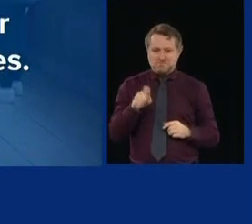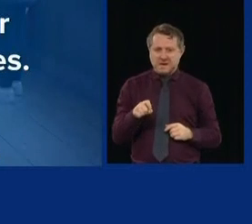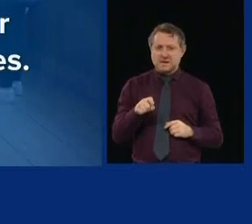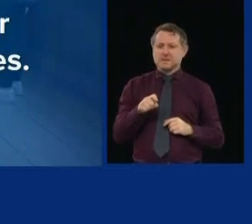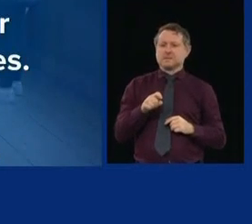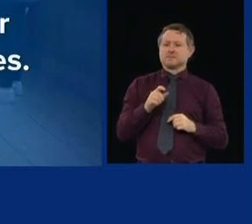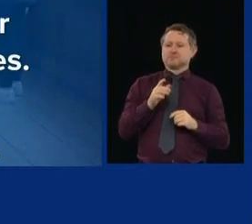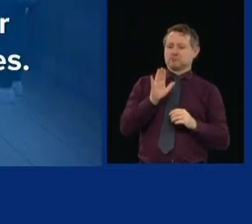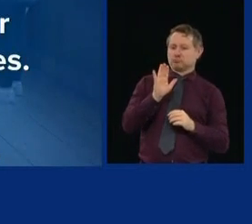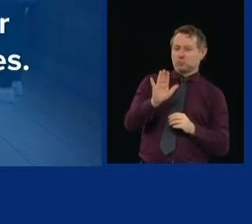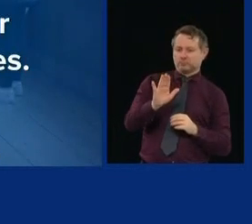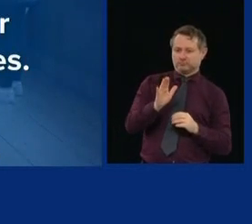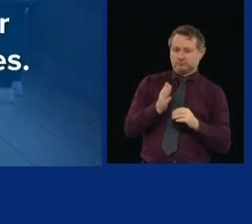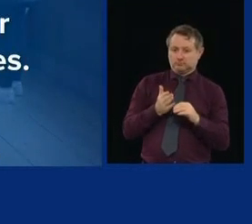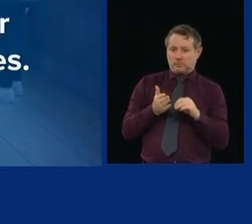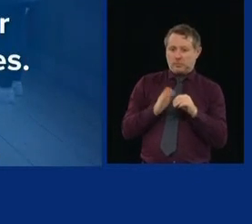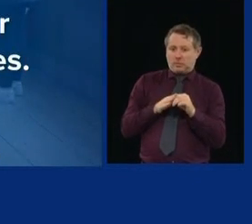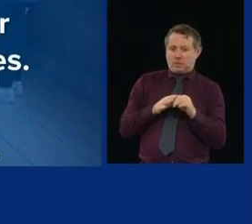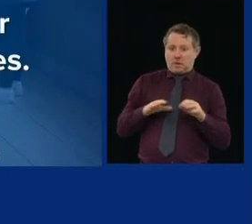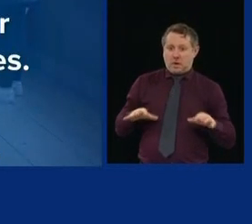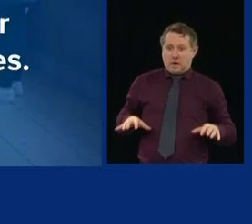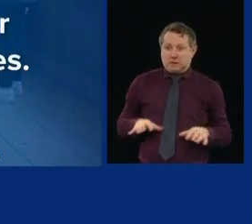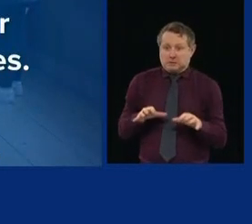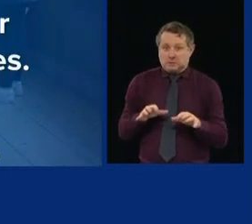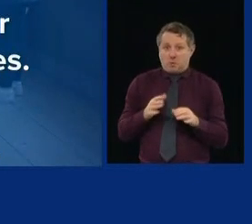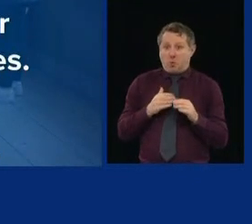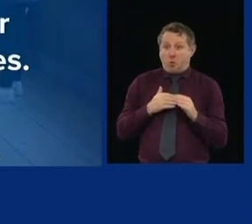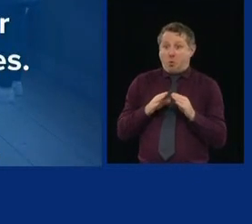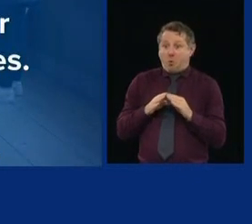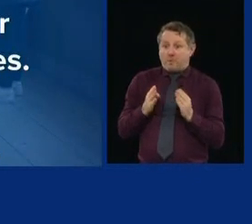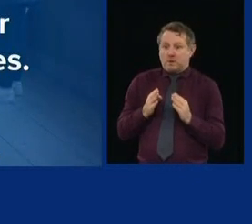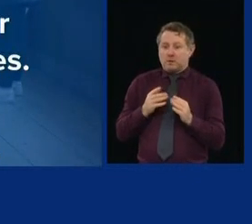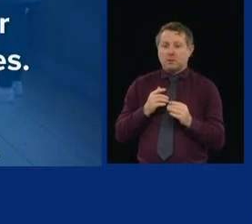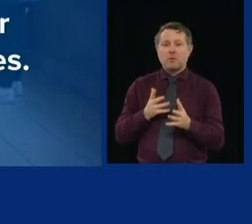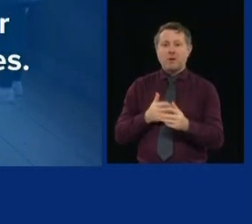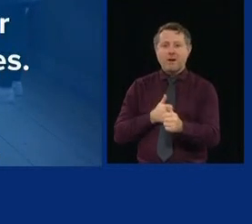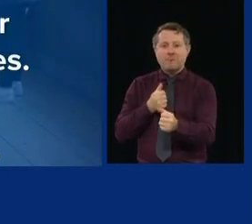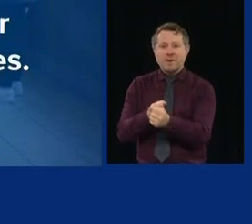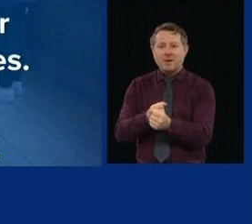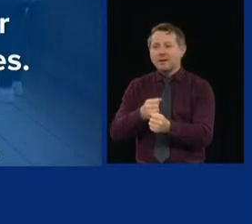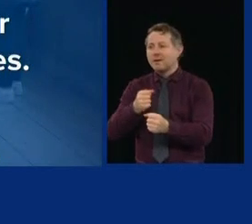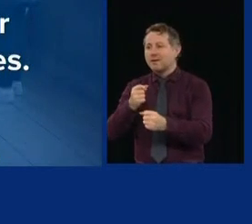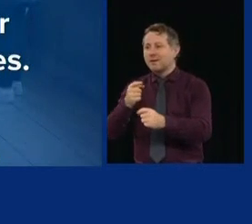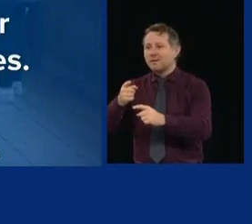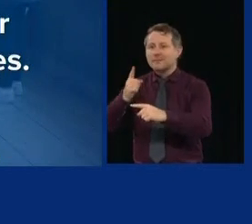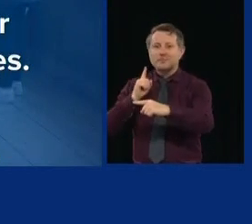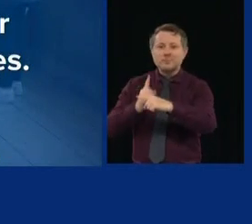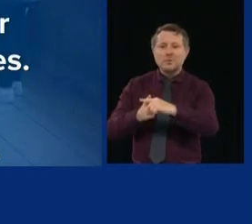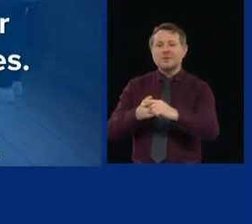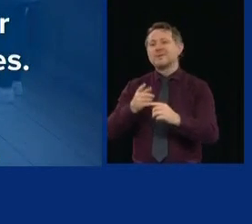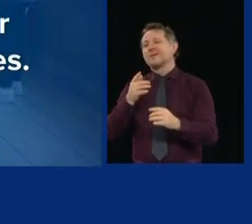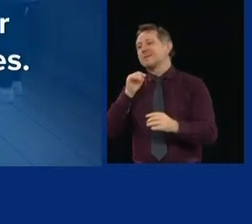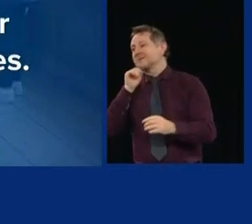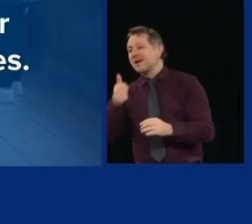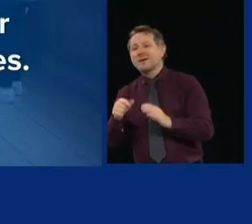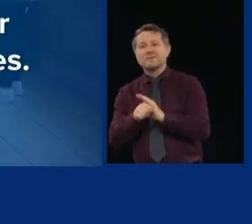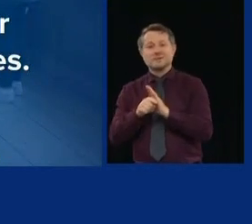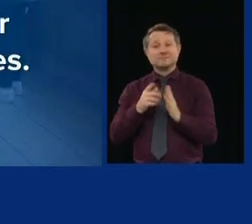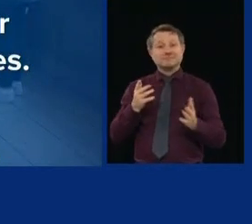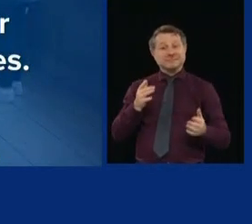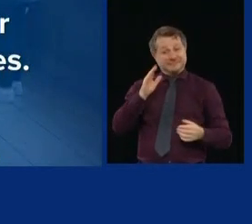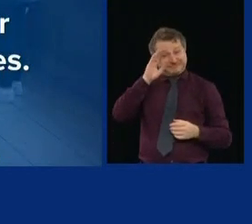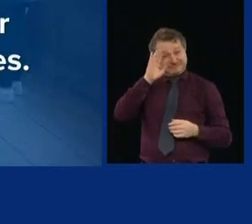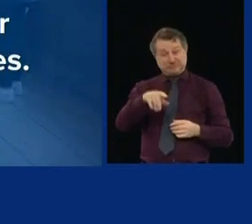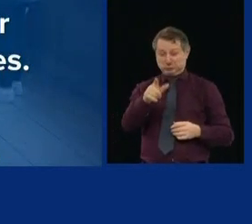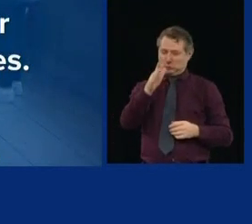this increase in public activity. You will see an increase.